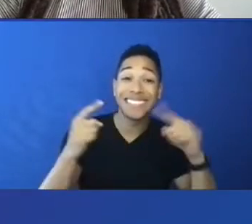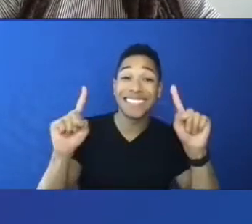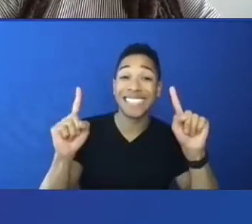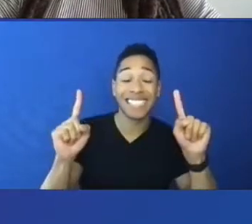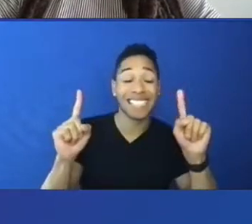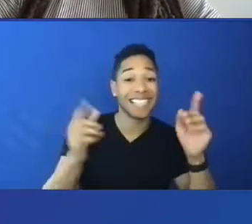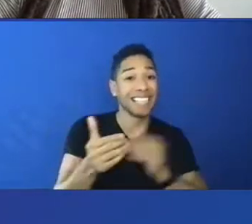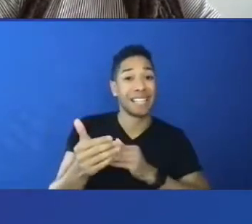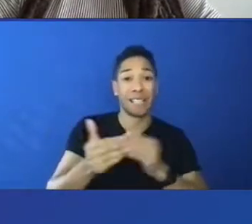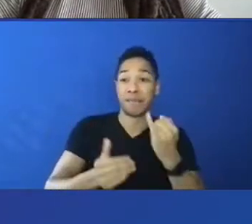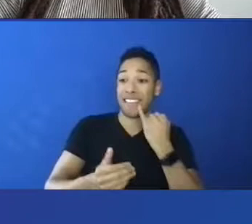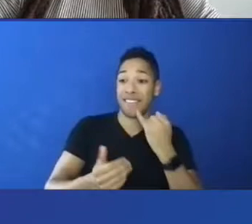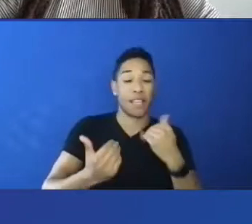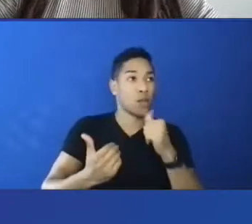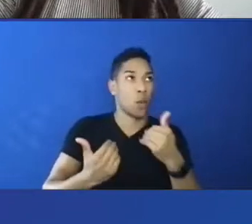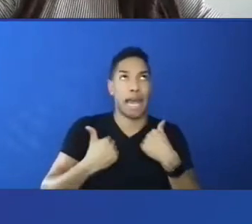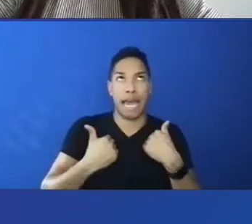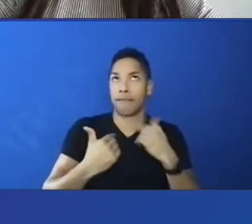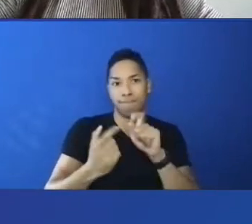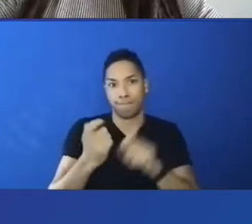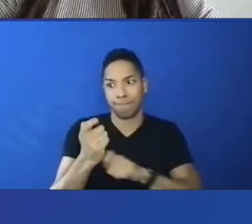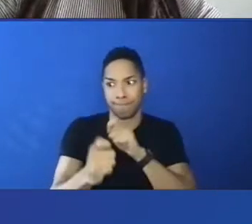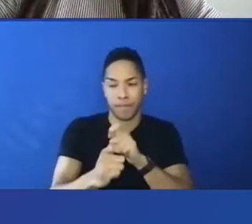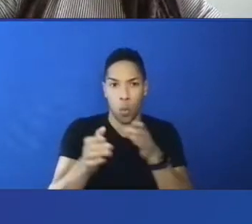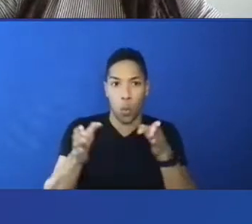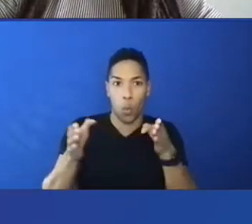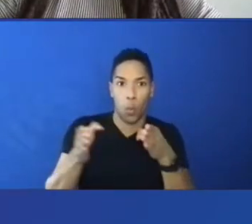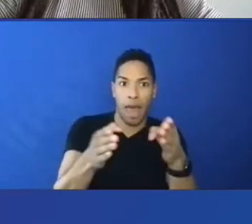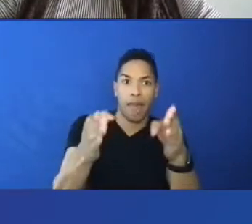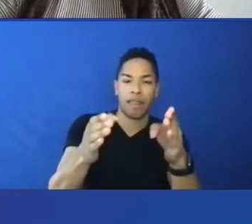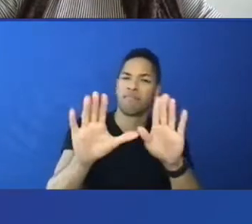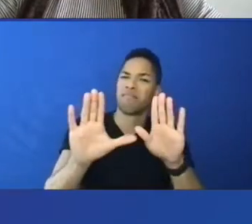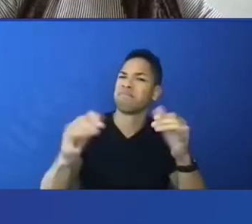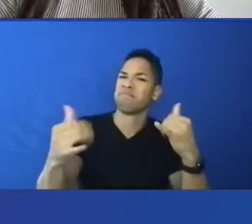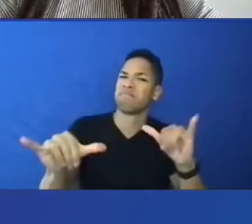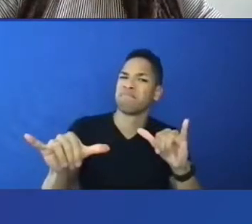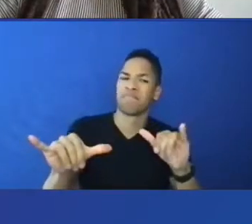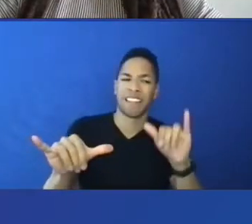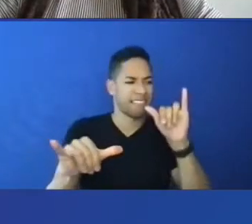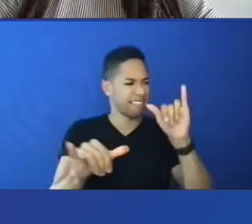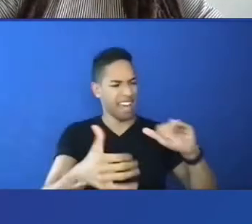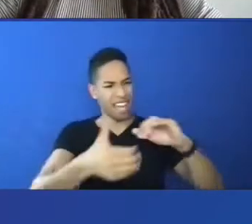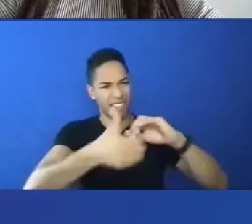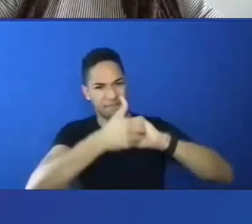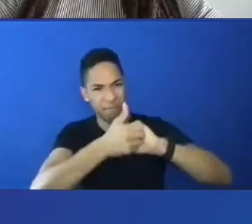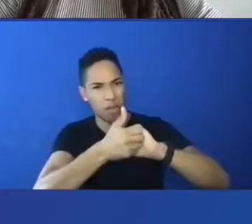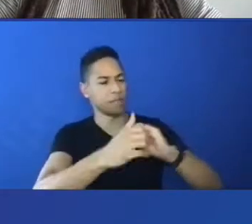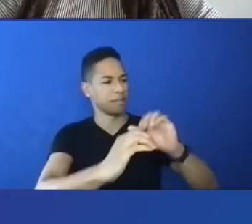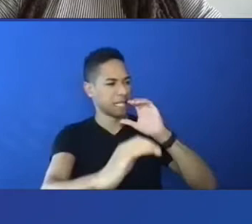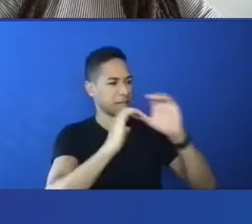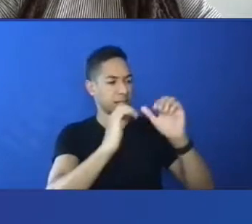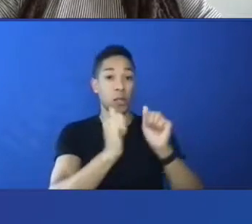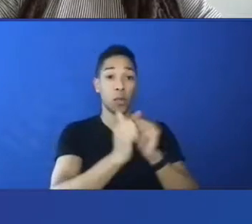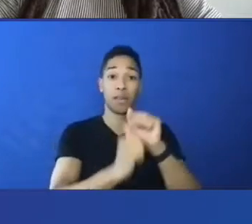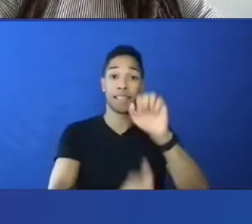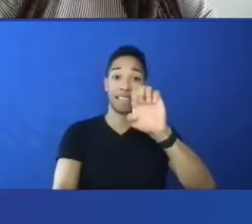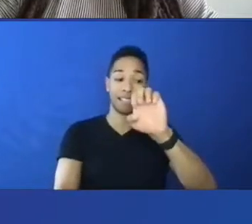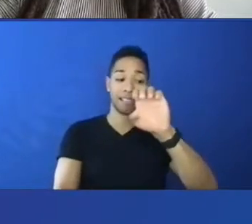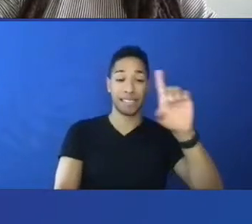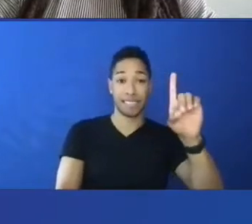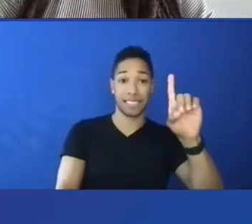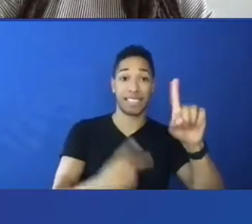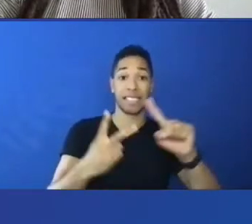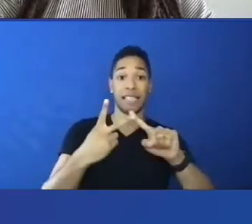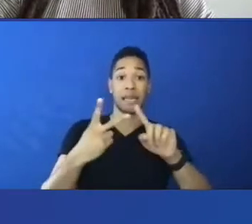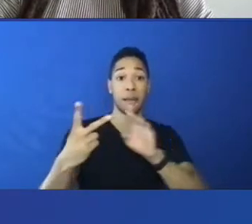have the concrete roadmap to help you succeed. But at least, you know, that partnership conversation between the executive director and